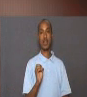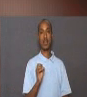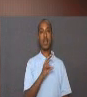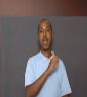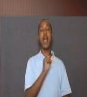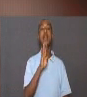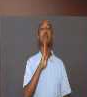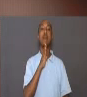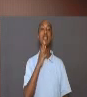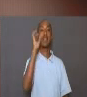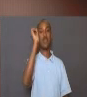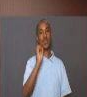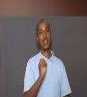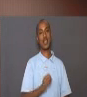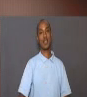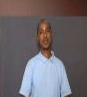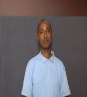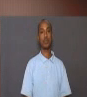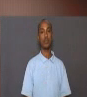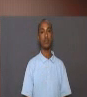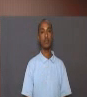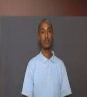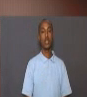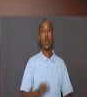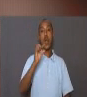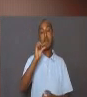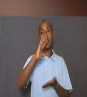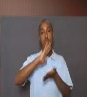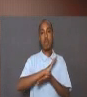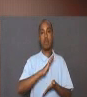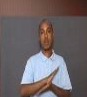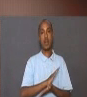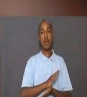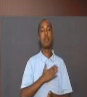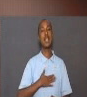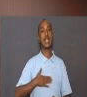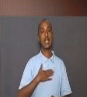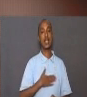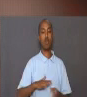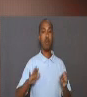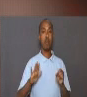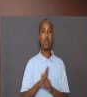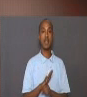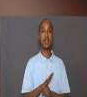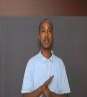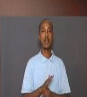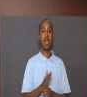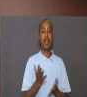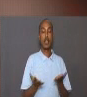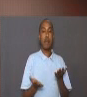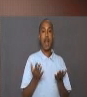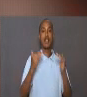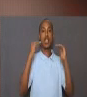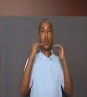and a basic oxide. On a piece of paper, please complete the balanced